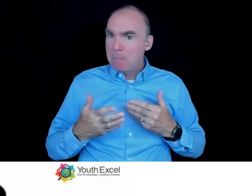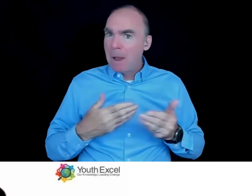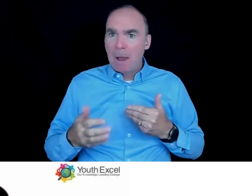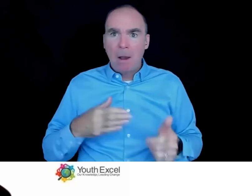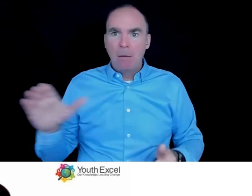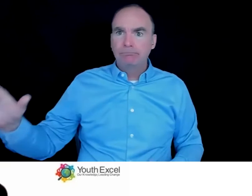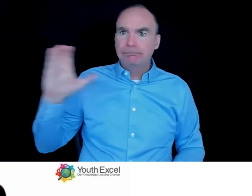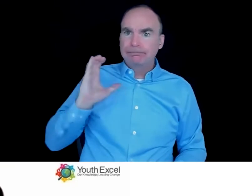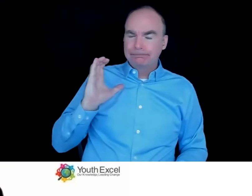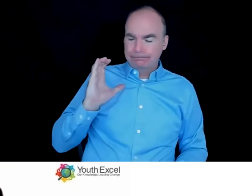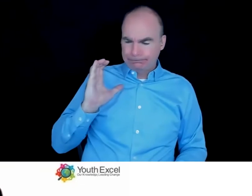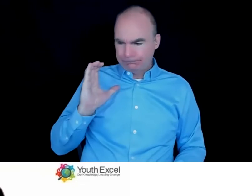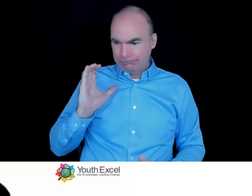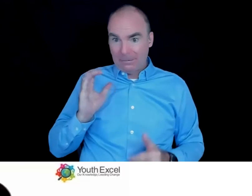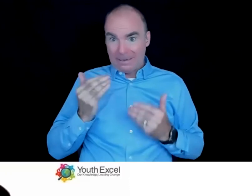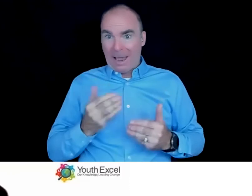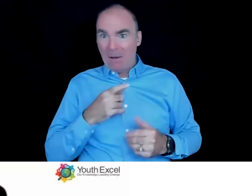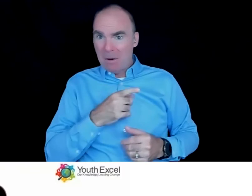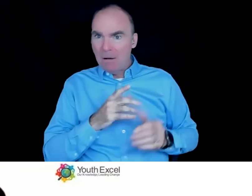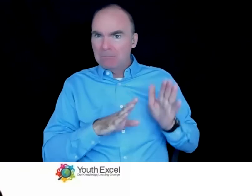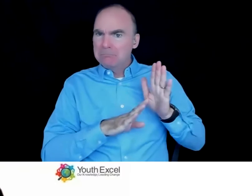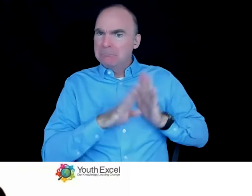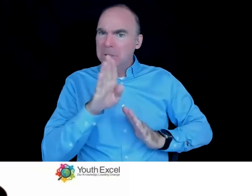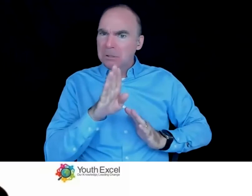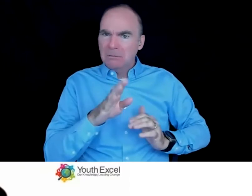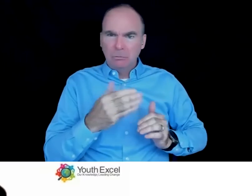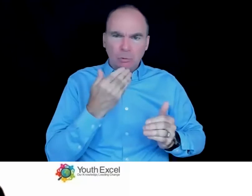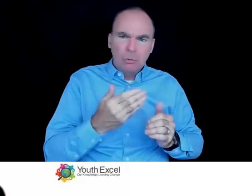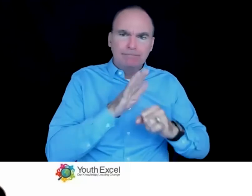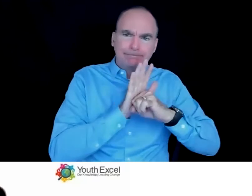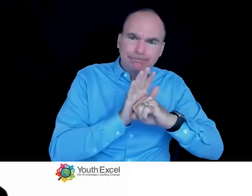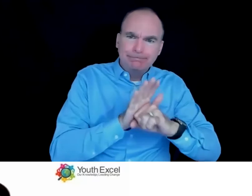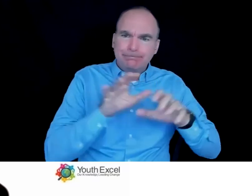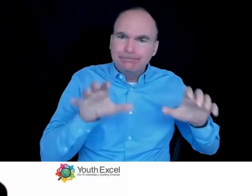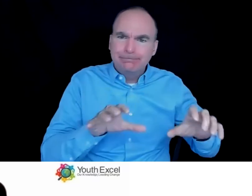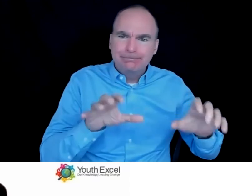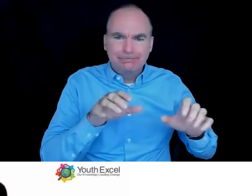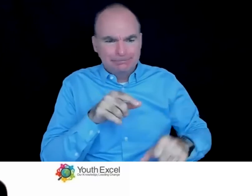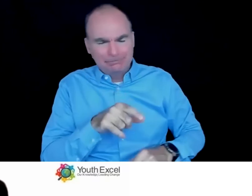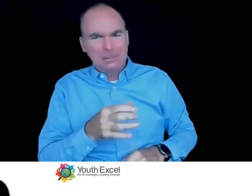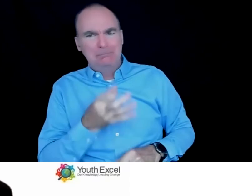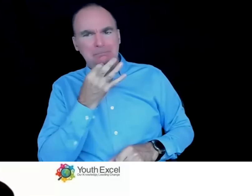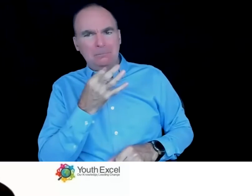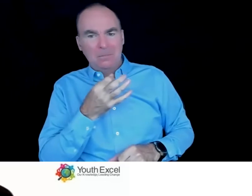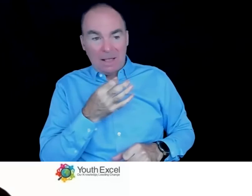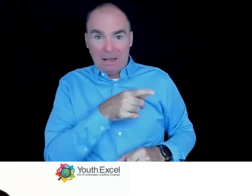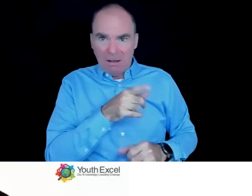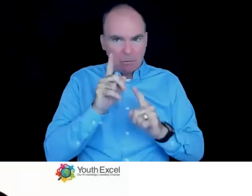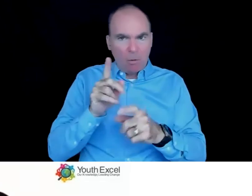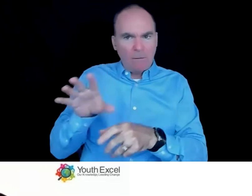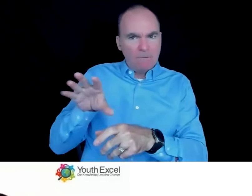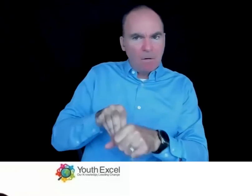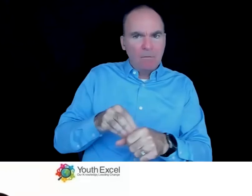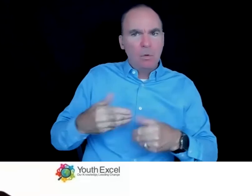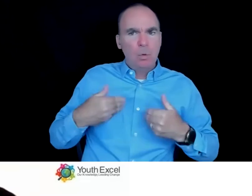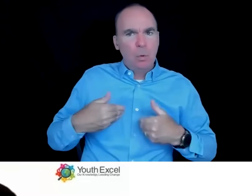shaped her to be the advocate that she is today. Very encouraging in terms of, you know, why it matters to involve youth in leadership. And I also really